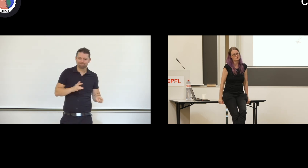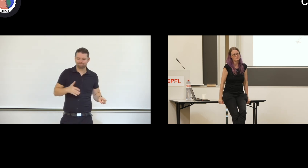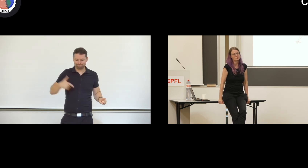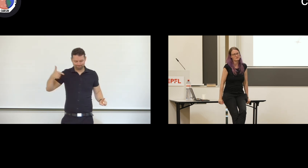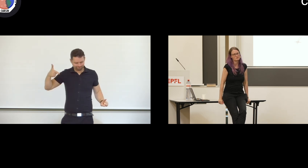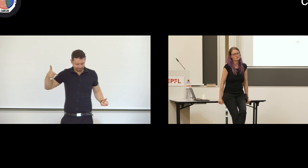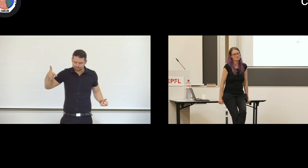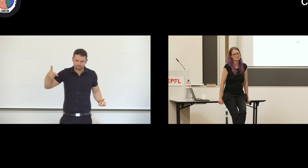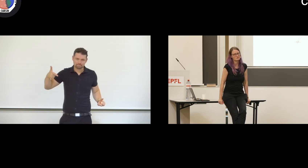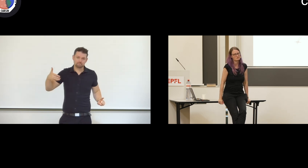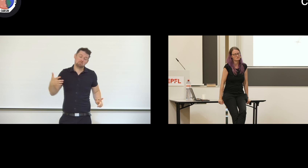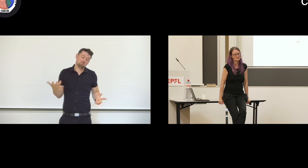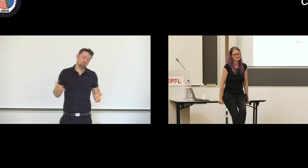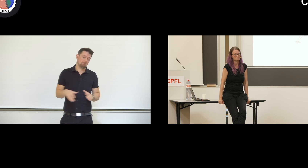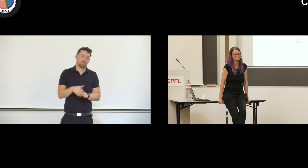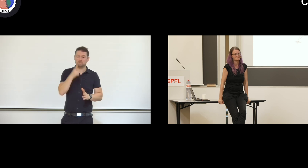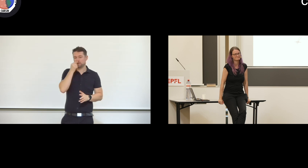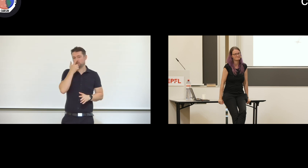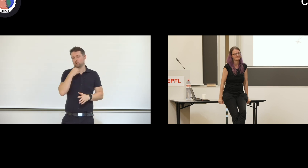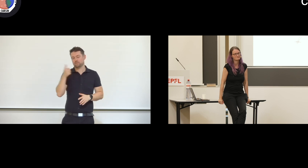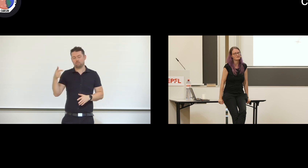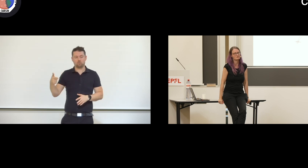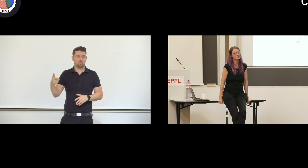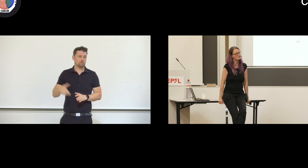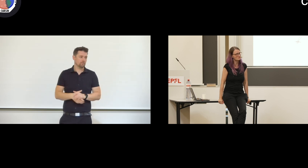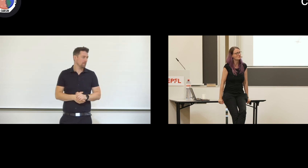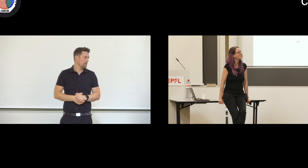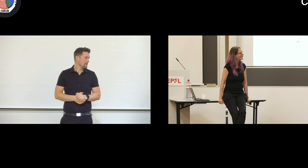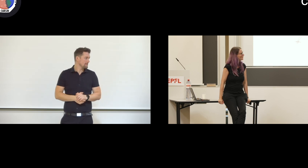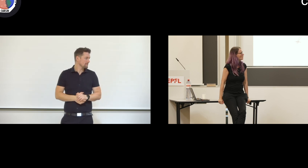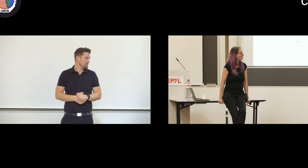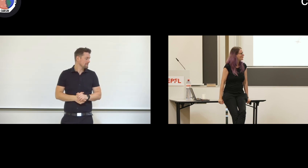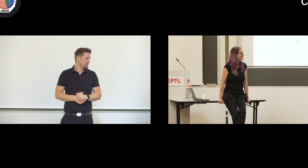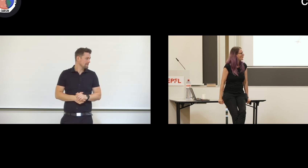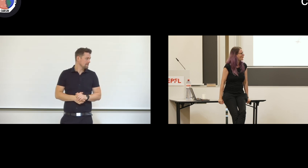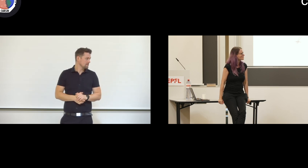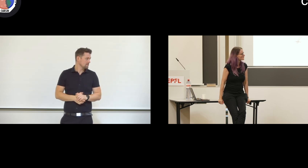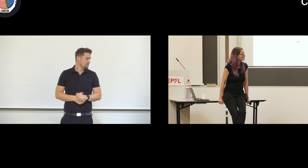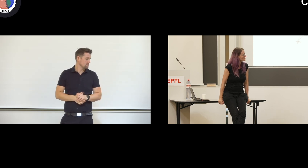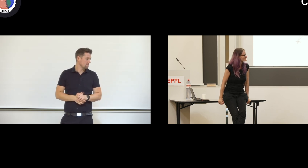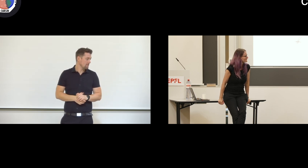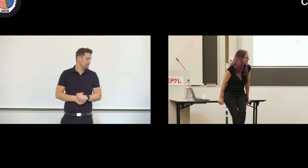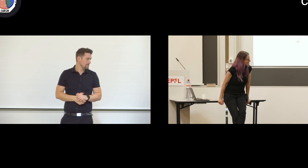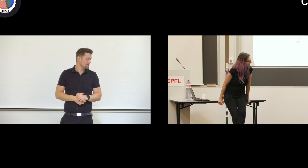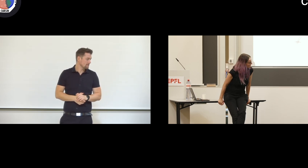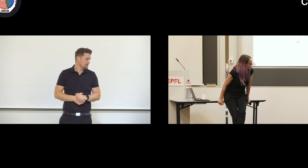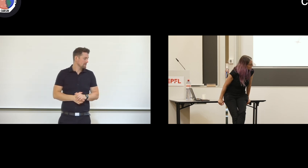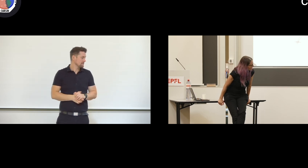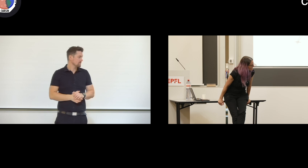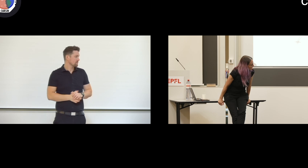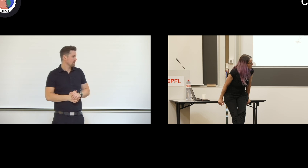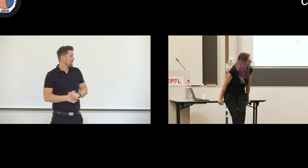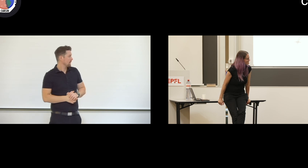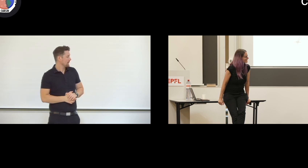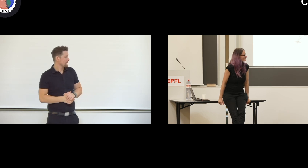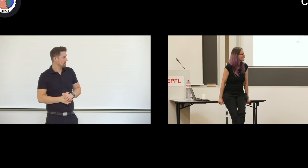that might also be a way to detect them. But yeah, it will be. It will not be easy. And then also, when you